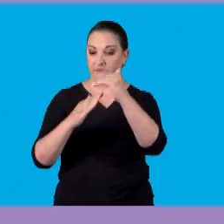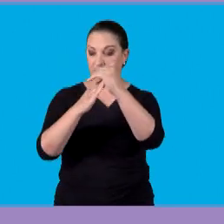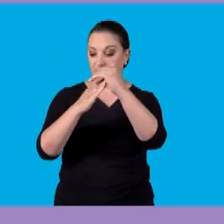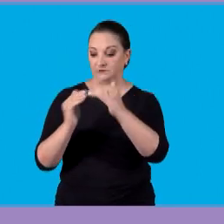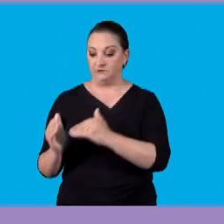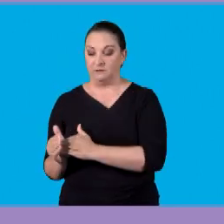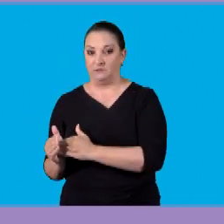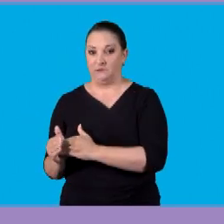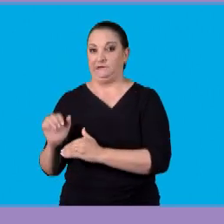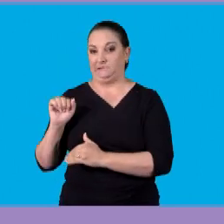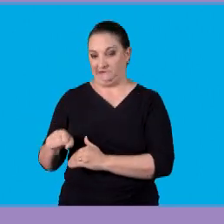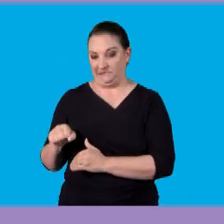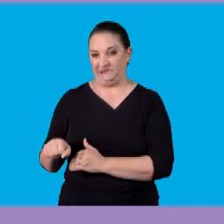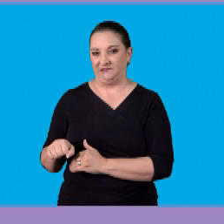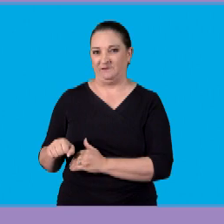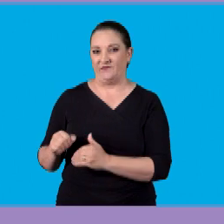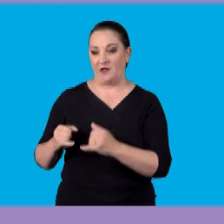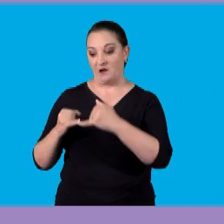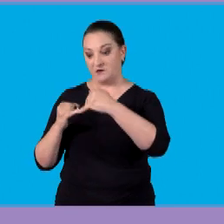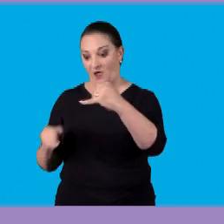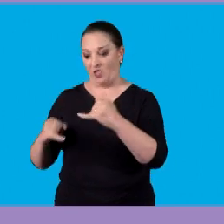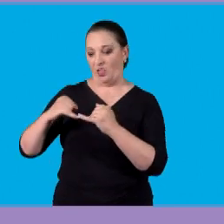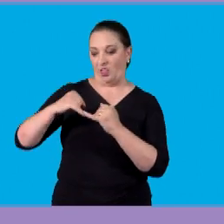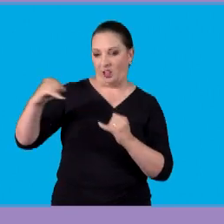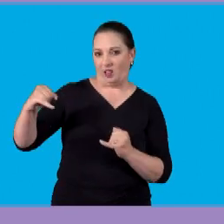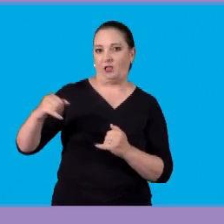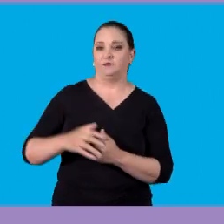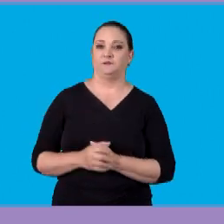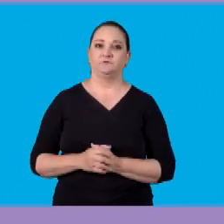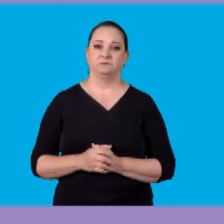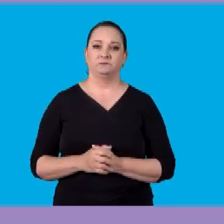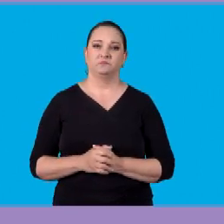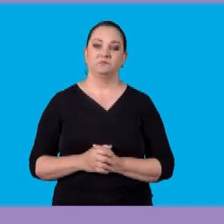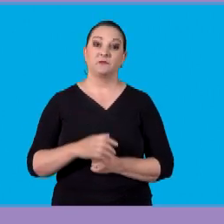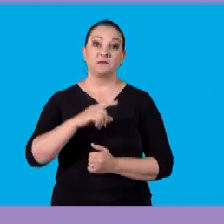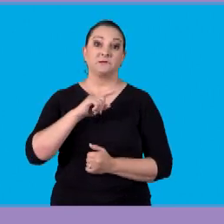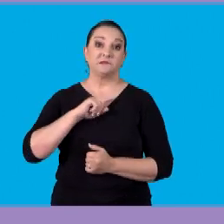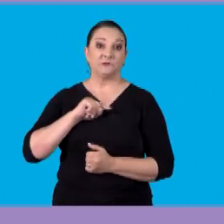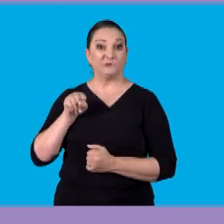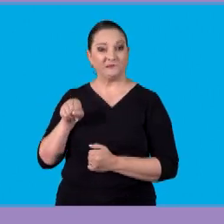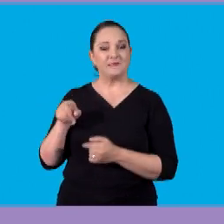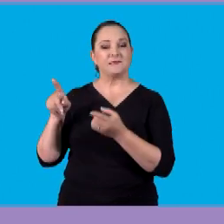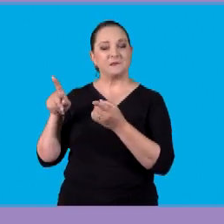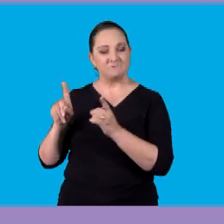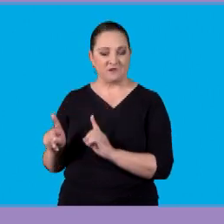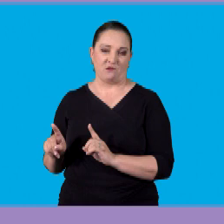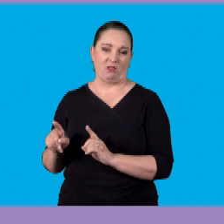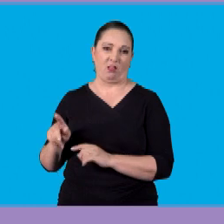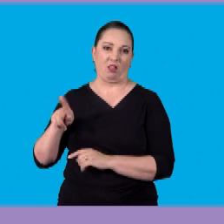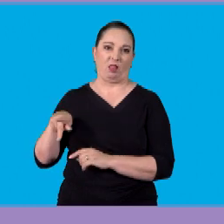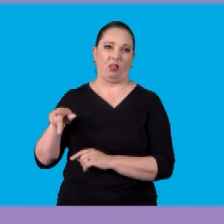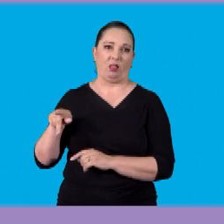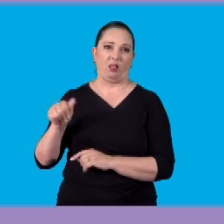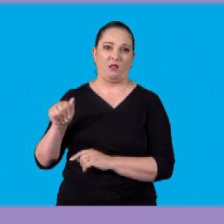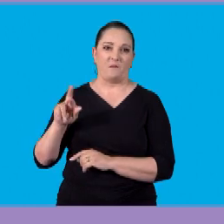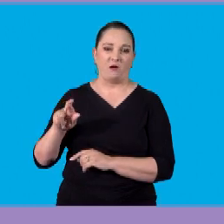the by the diagonals of the rhombus. So that is why a rhombus is a special